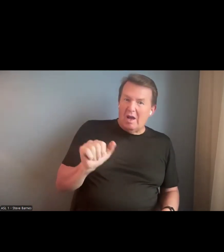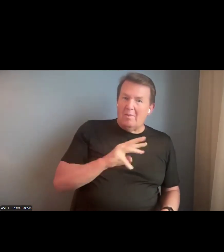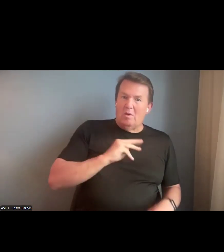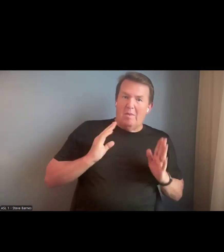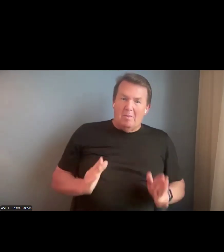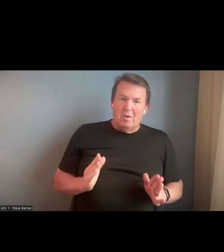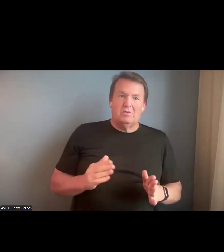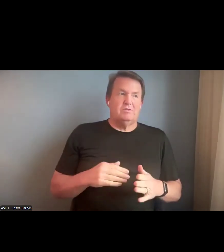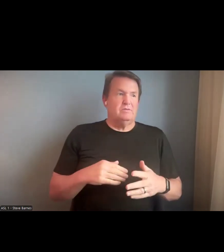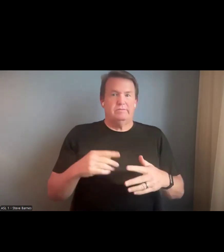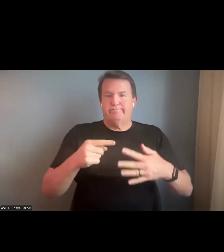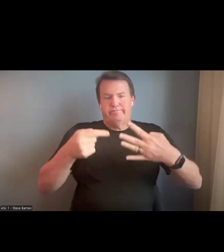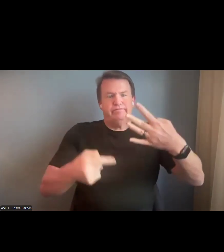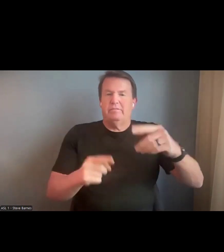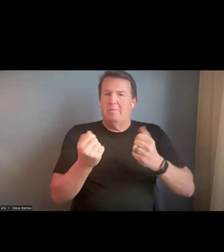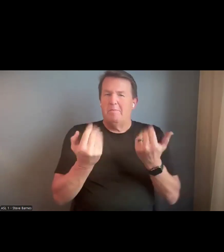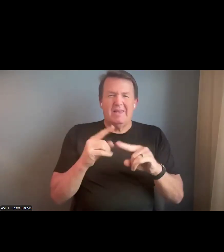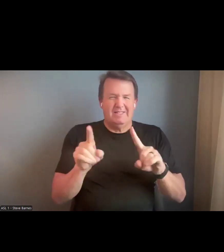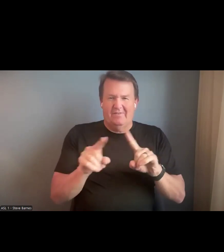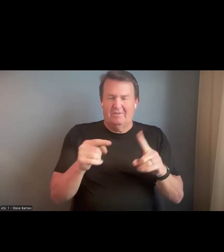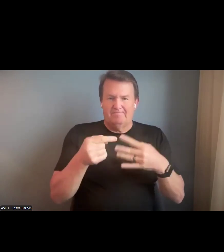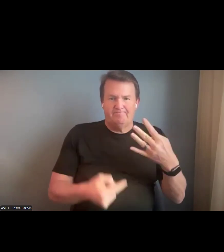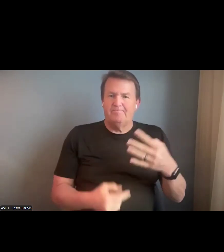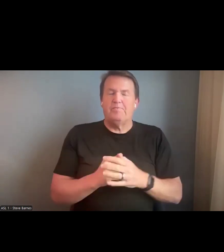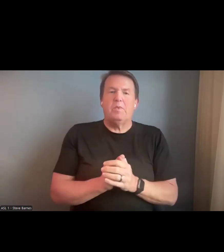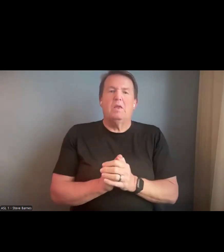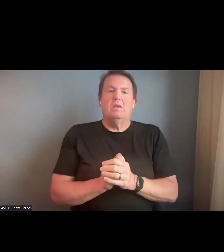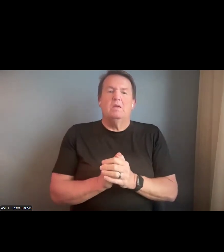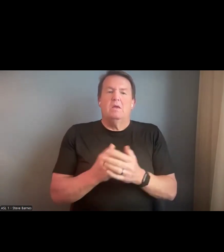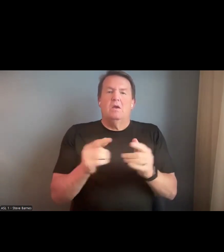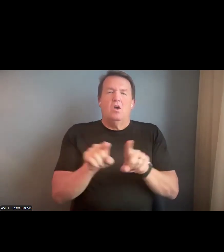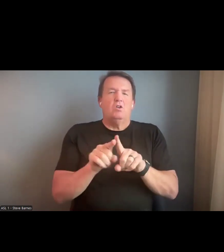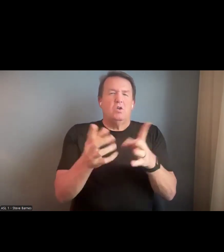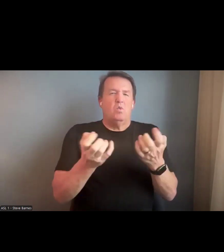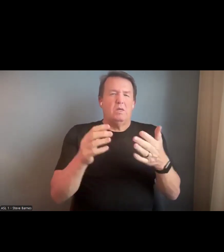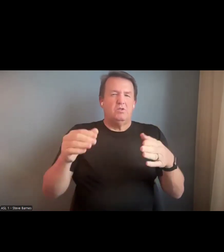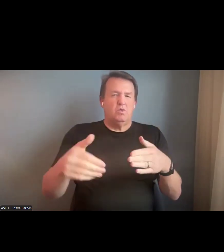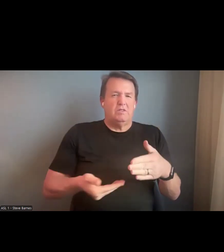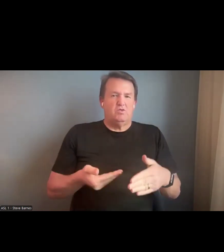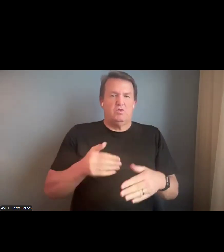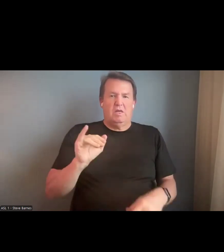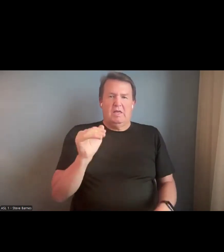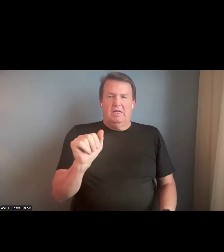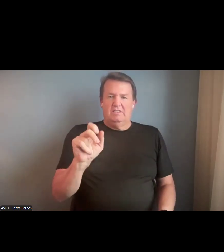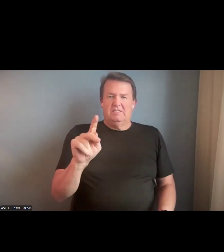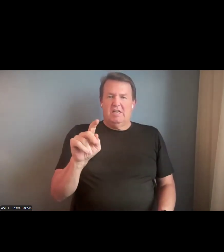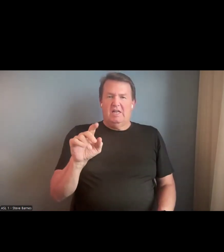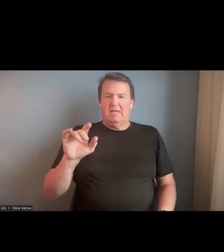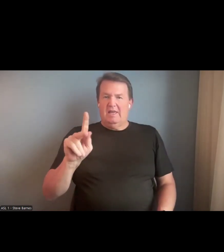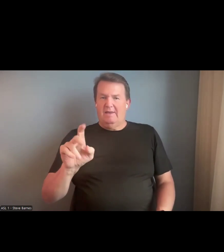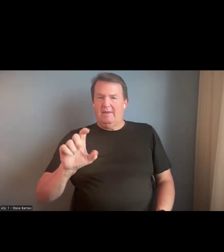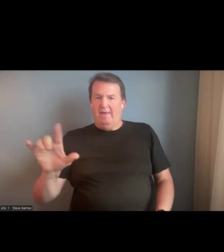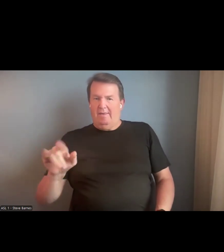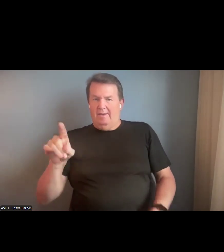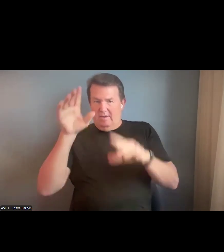elders. I also wanted to take this moment to introduce Jax Kelly, who is founder and president, CEO